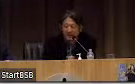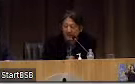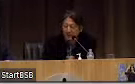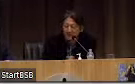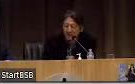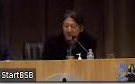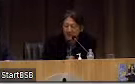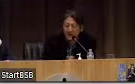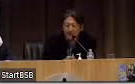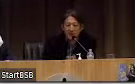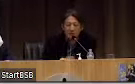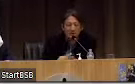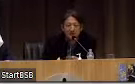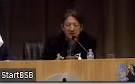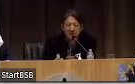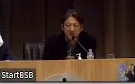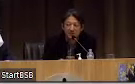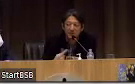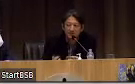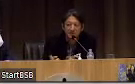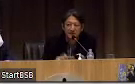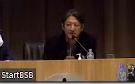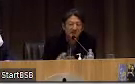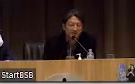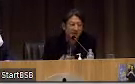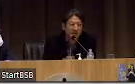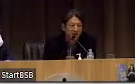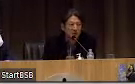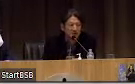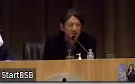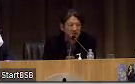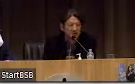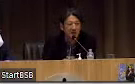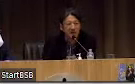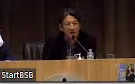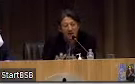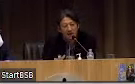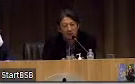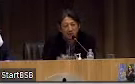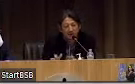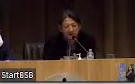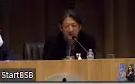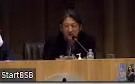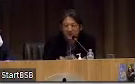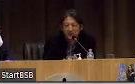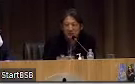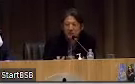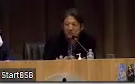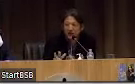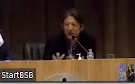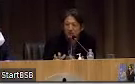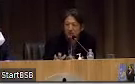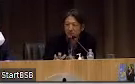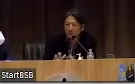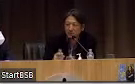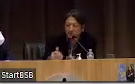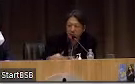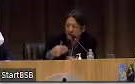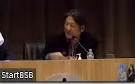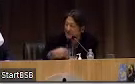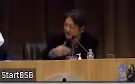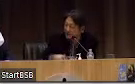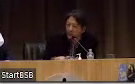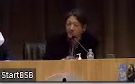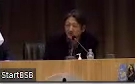could develop and could be replicated to other medicines and process that could happen in any